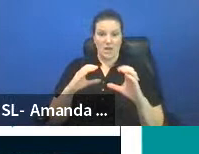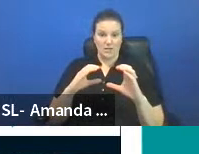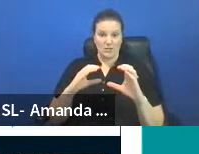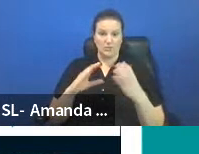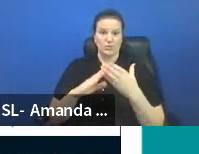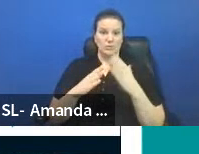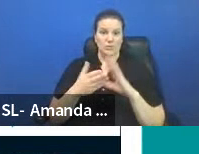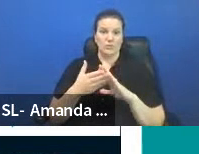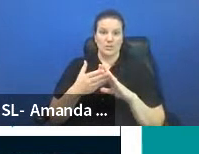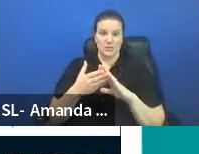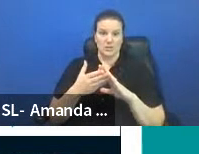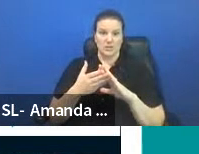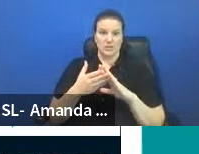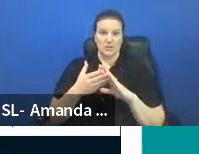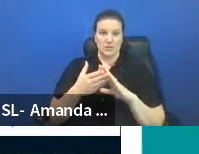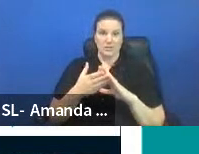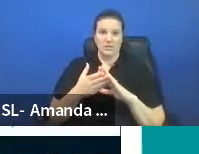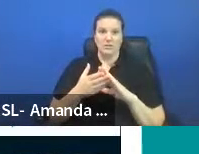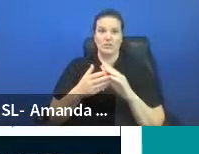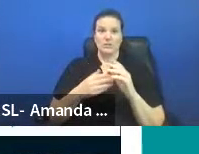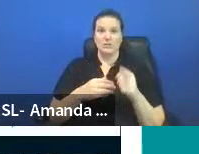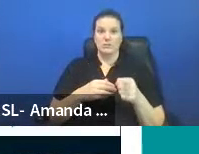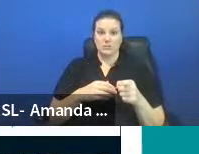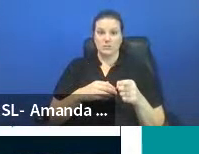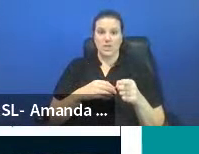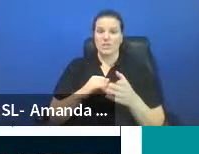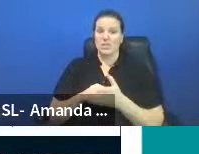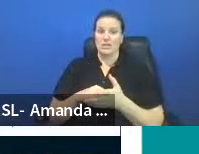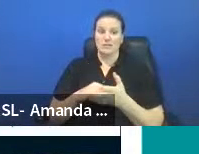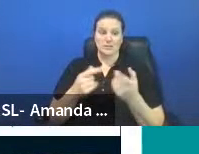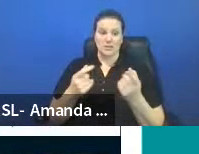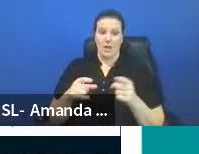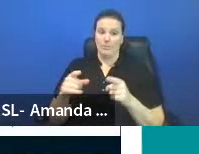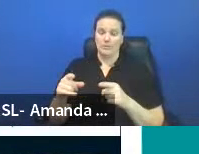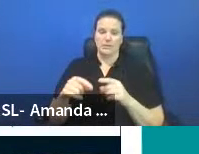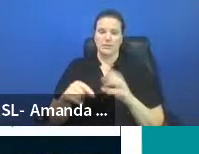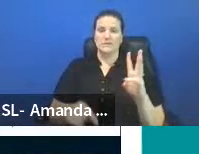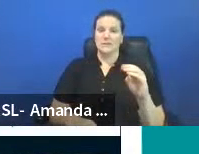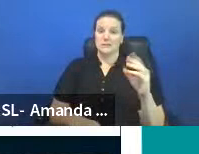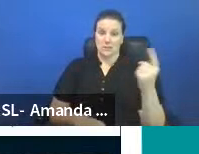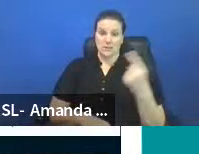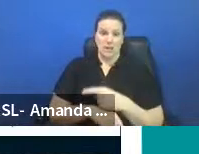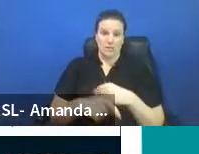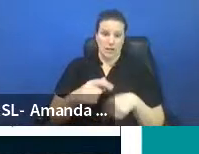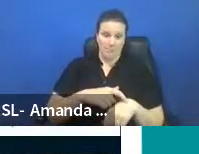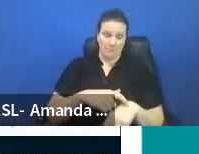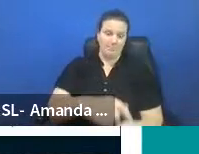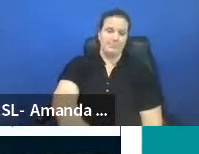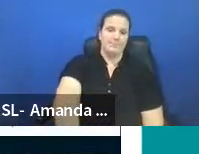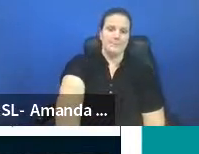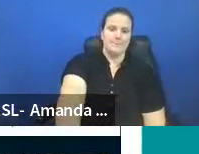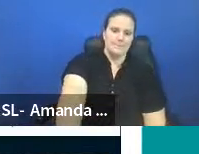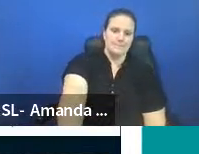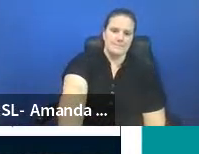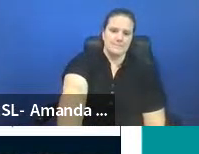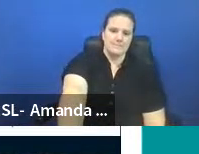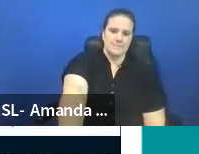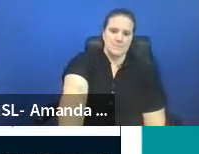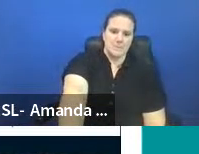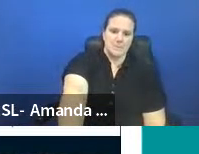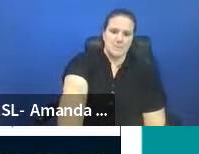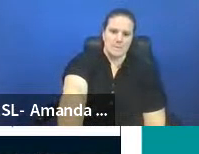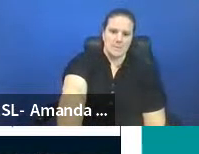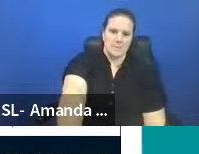community writ large that this is coming, and they will have a 60-day time period to comment